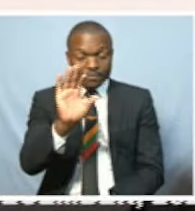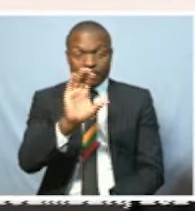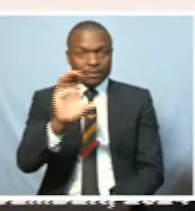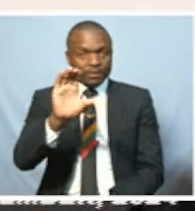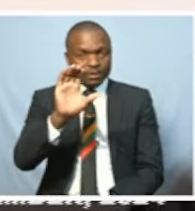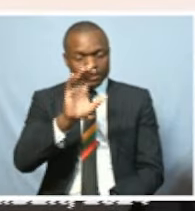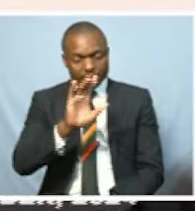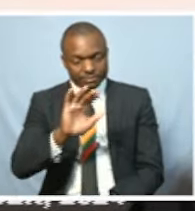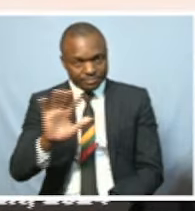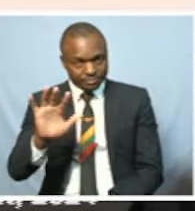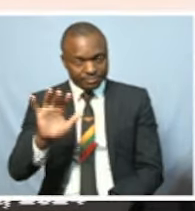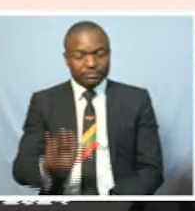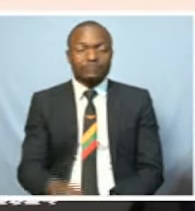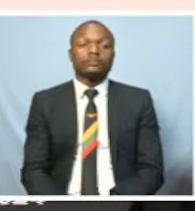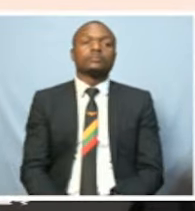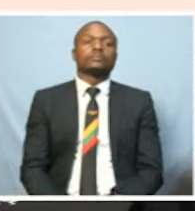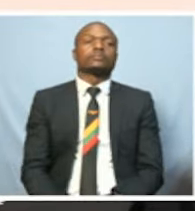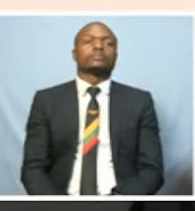Let me just.